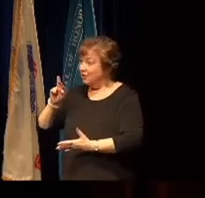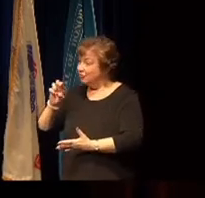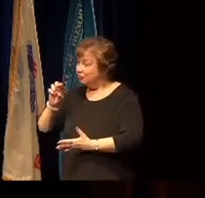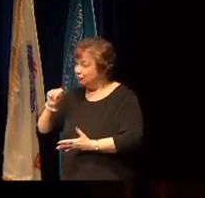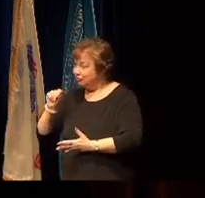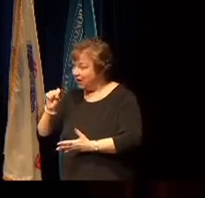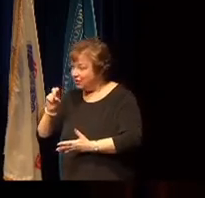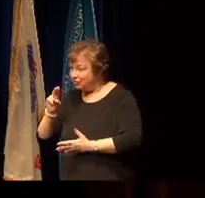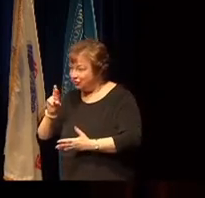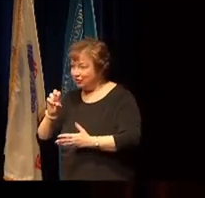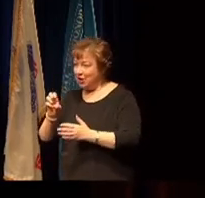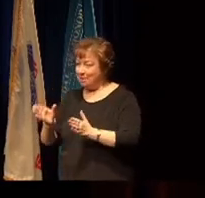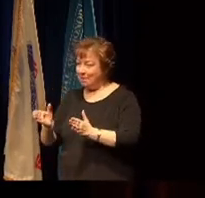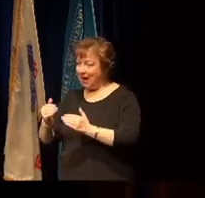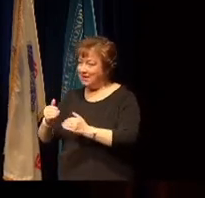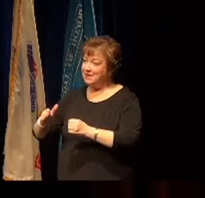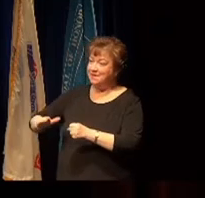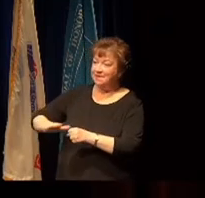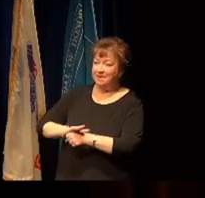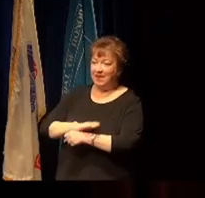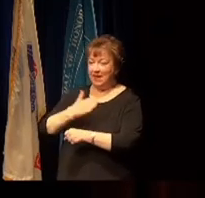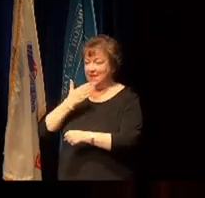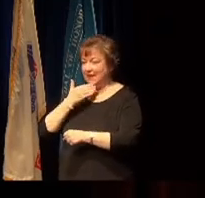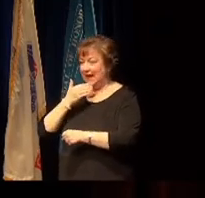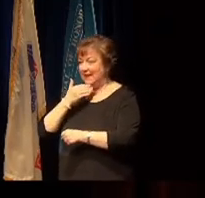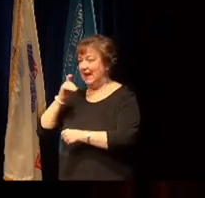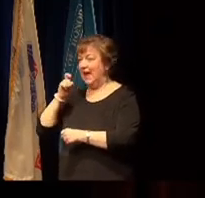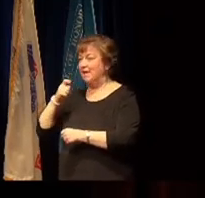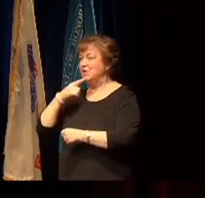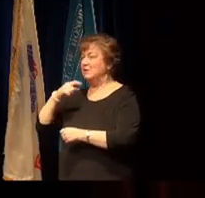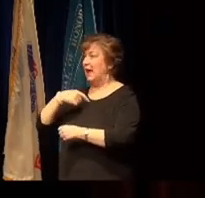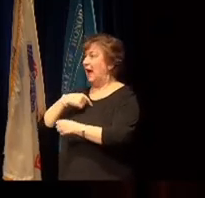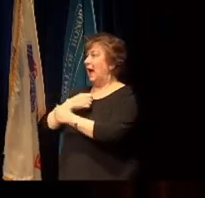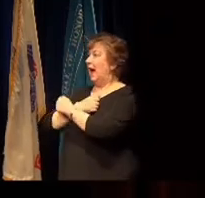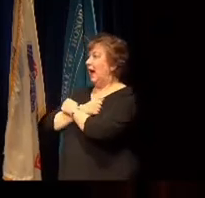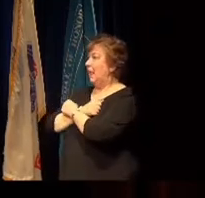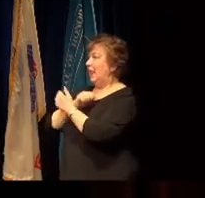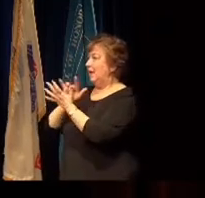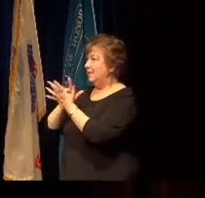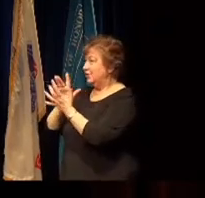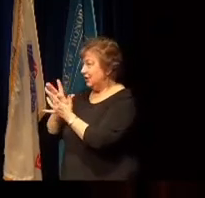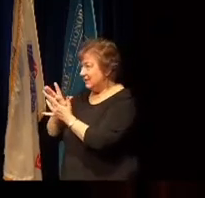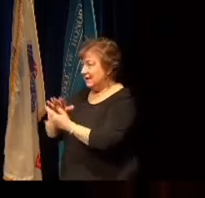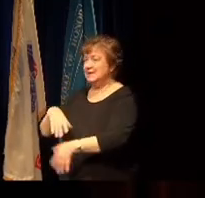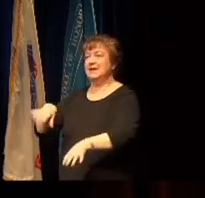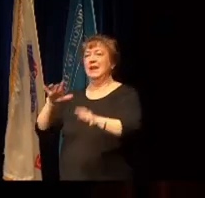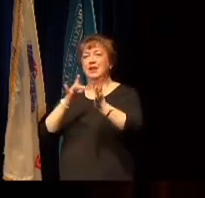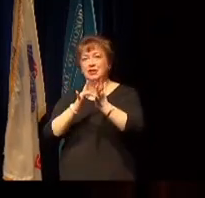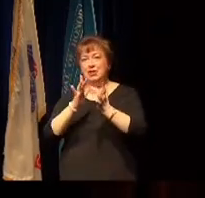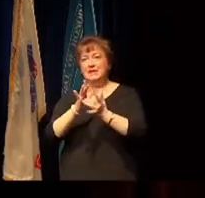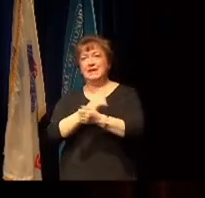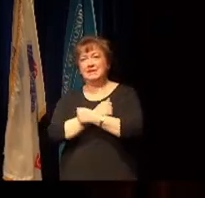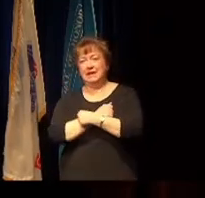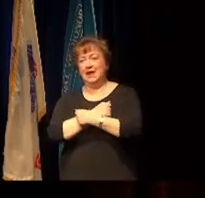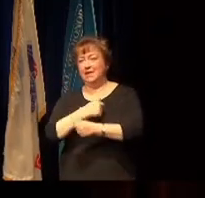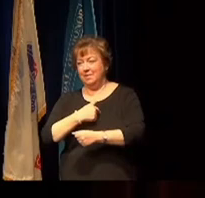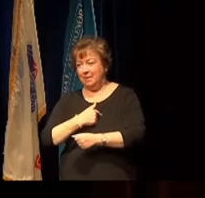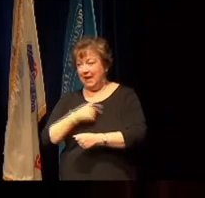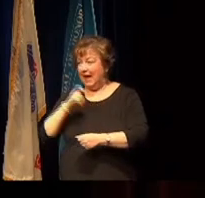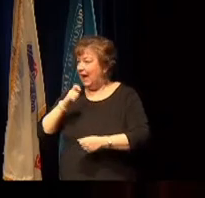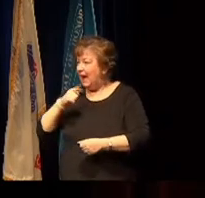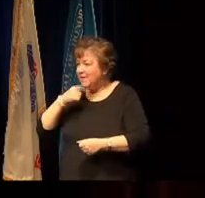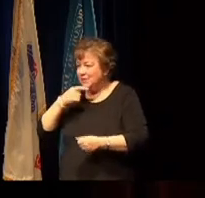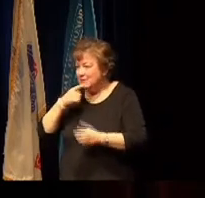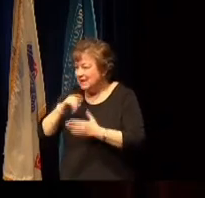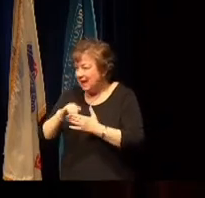to say the special words. All of us know them. It's, "I love Jesus, Jesus loves me." Every single time. So that is forever